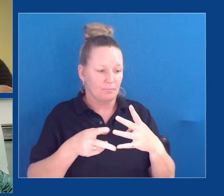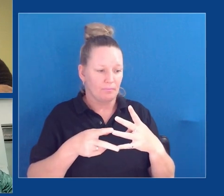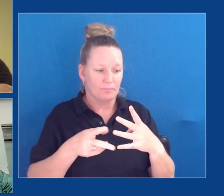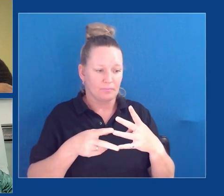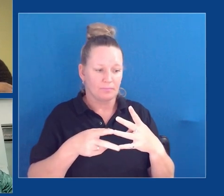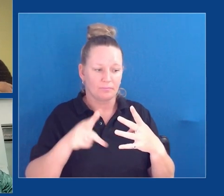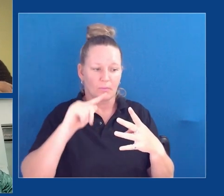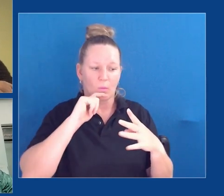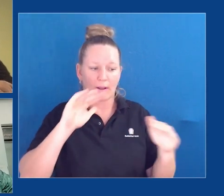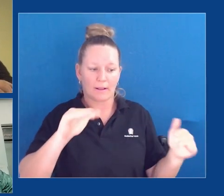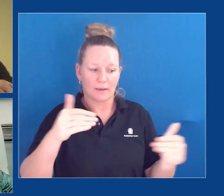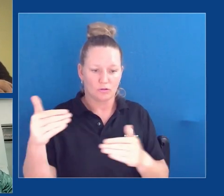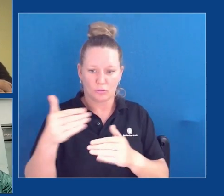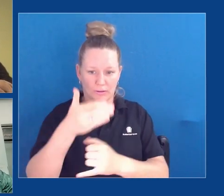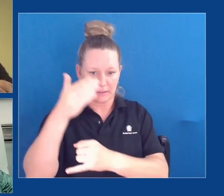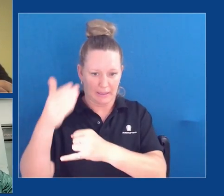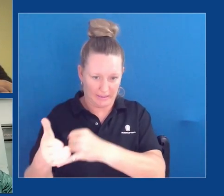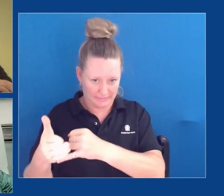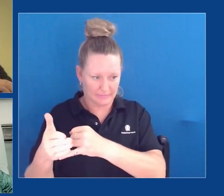introduce him last. The other is sitting here.